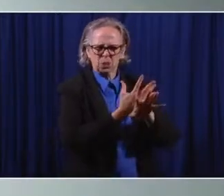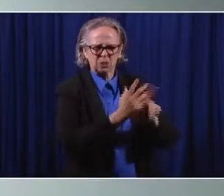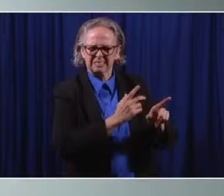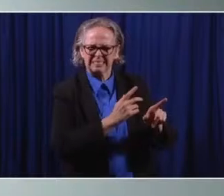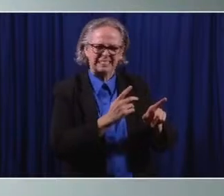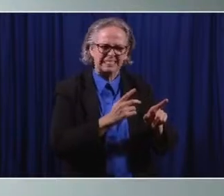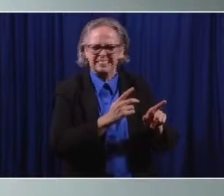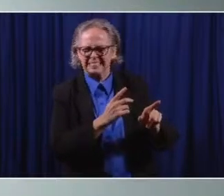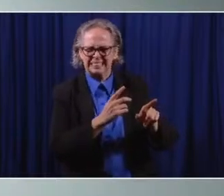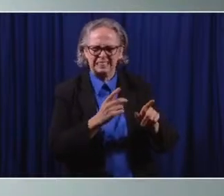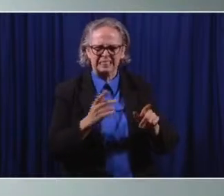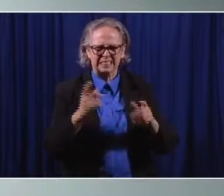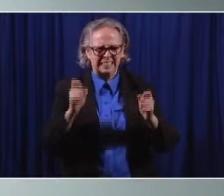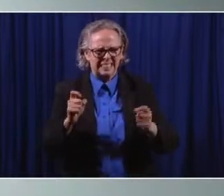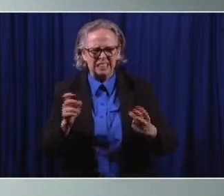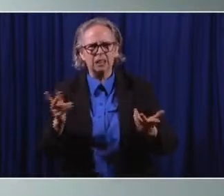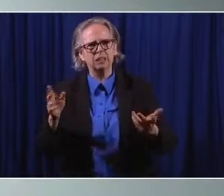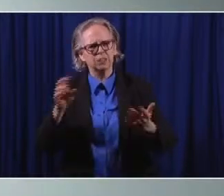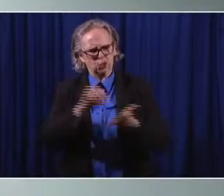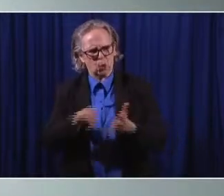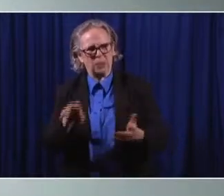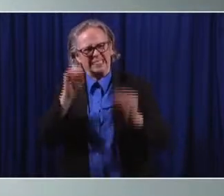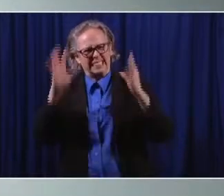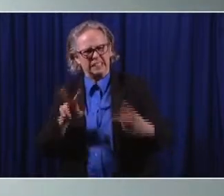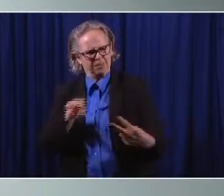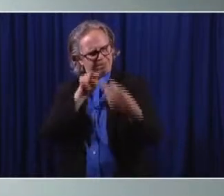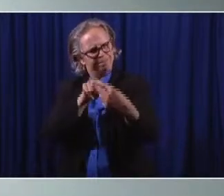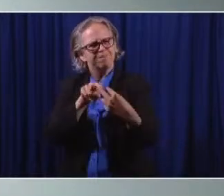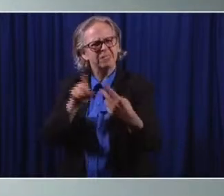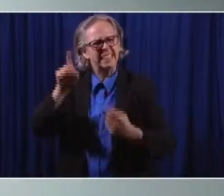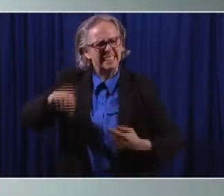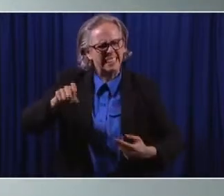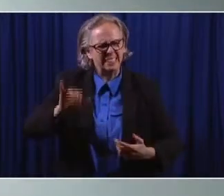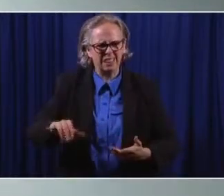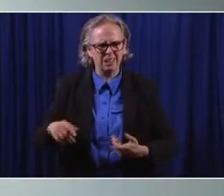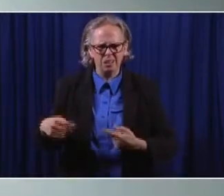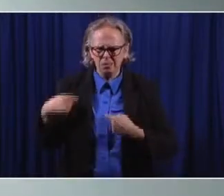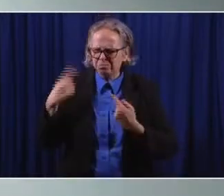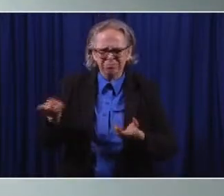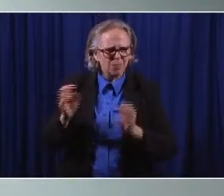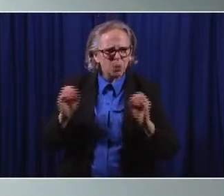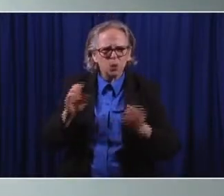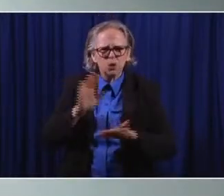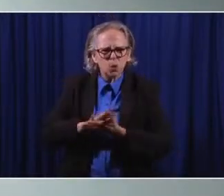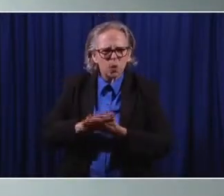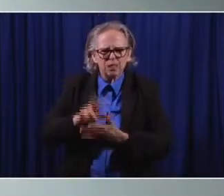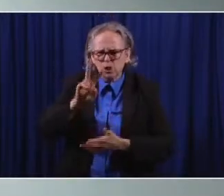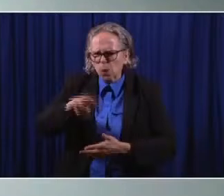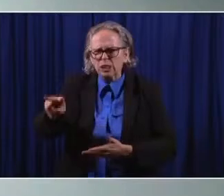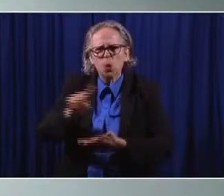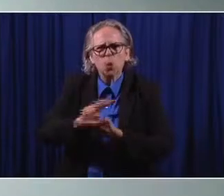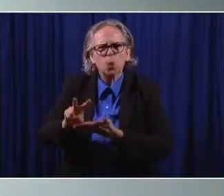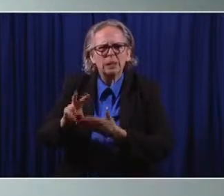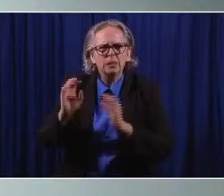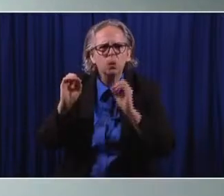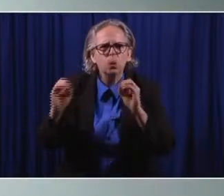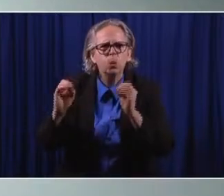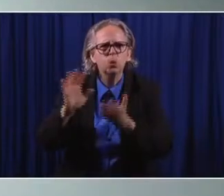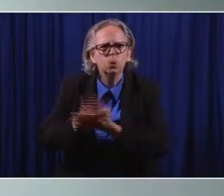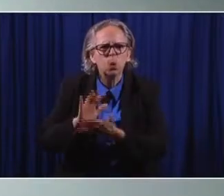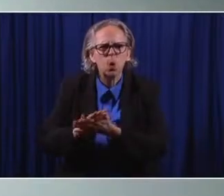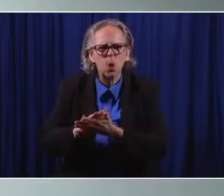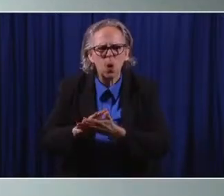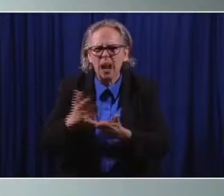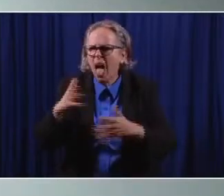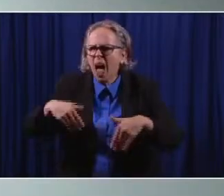22 weeks that they had been gone from spring. Even though we were working in the spring, it's still not being in front of our teachers